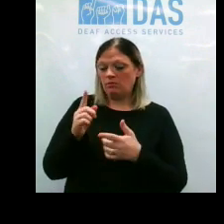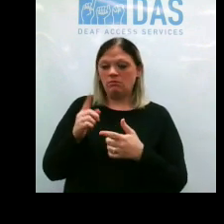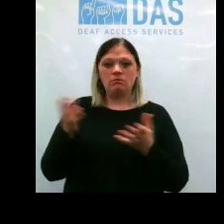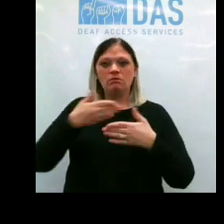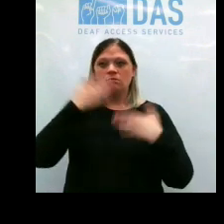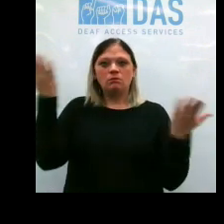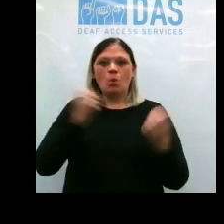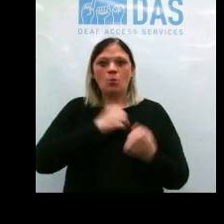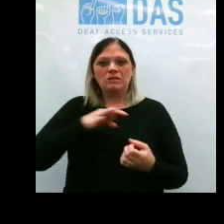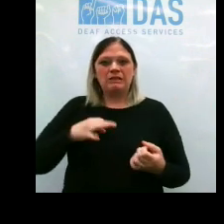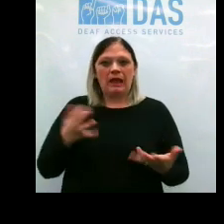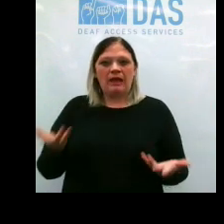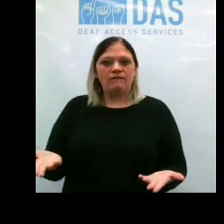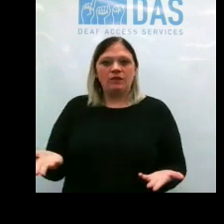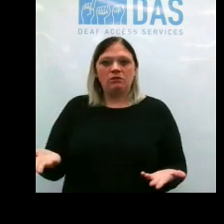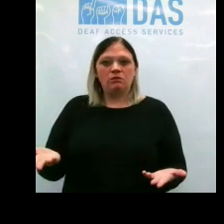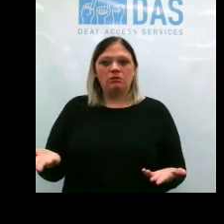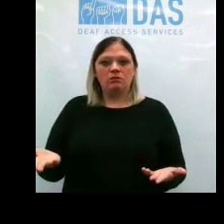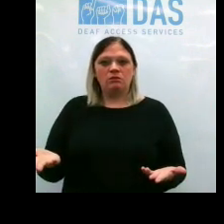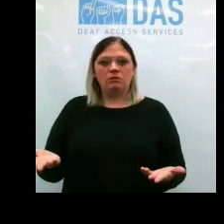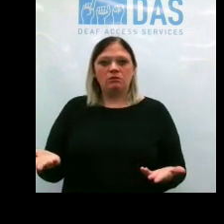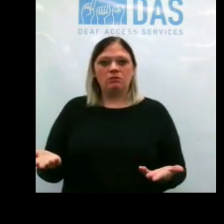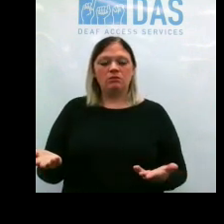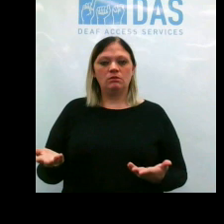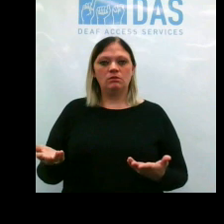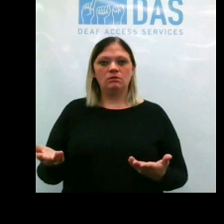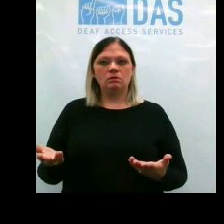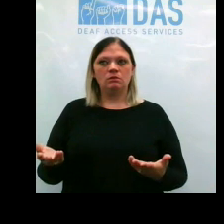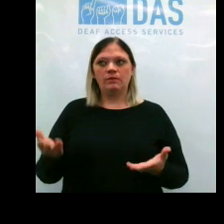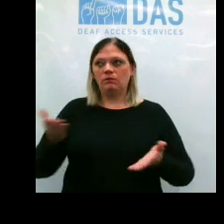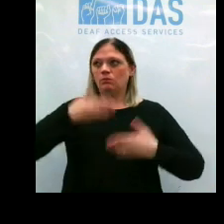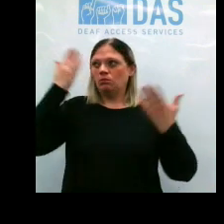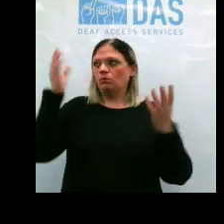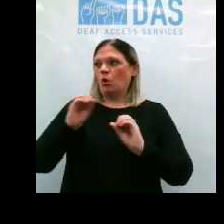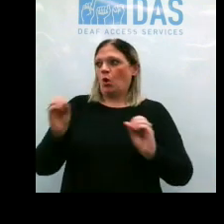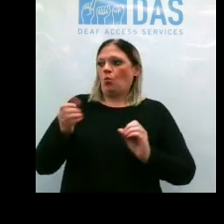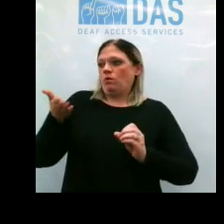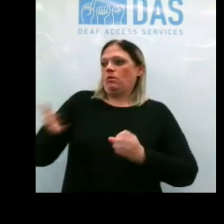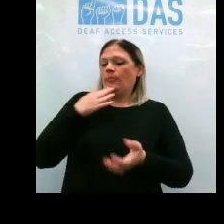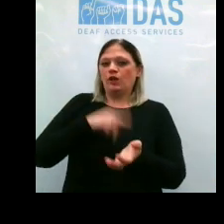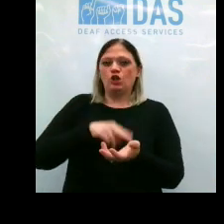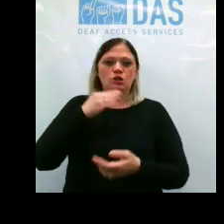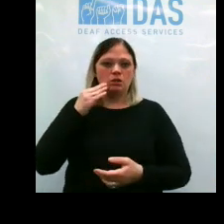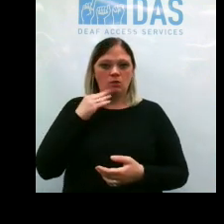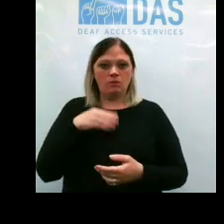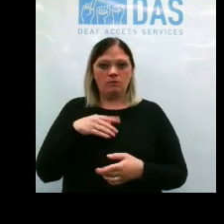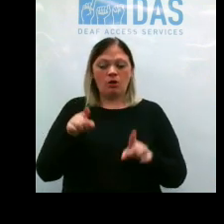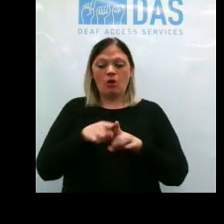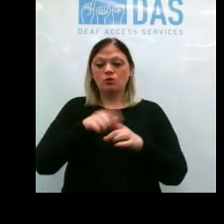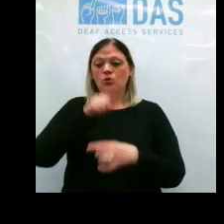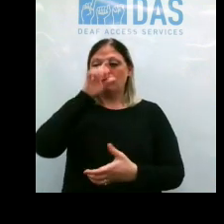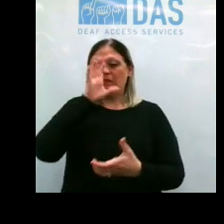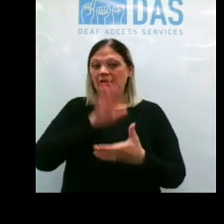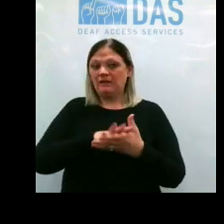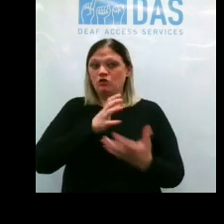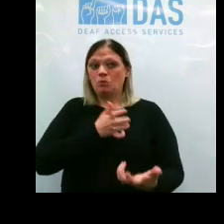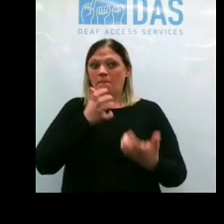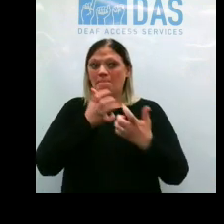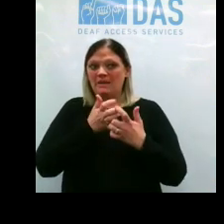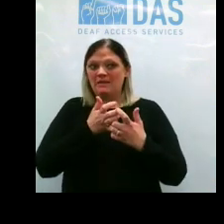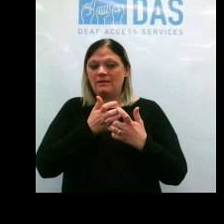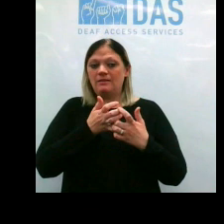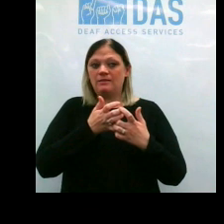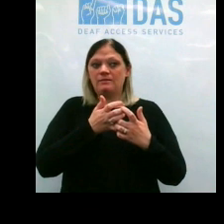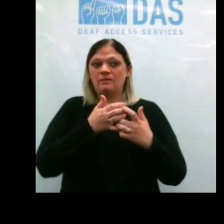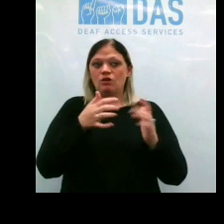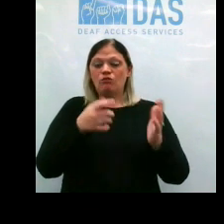for the nursing home. We also believe that to meet the testing guidelines that the governor has